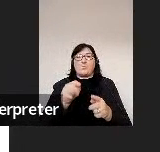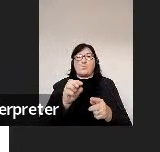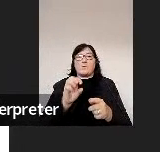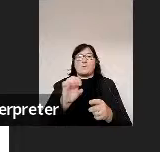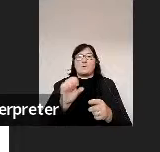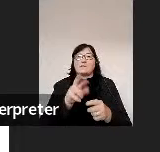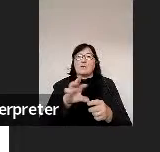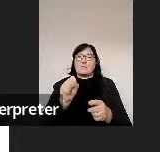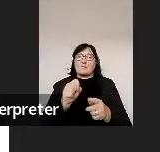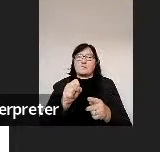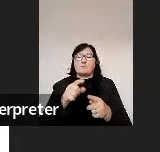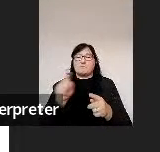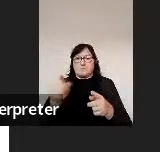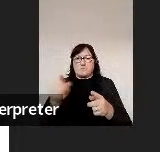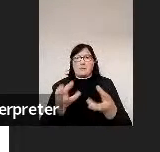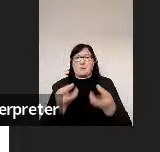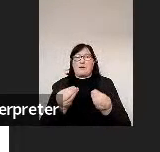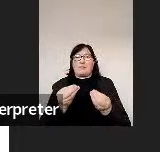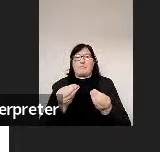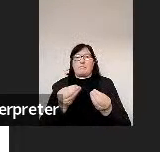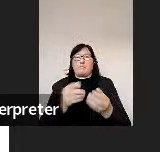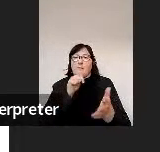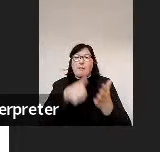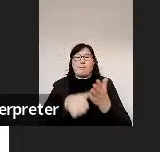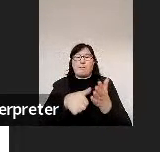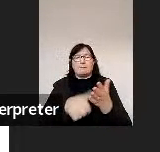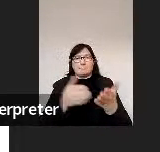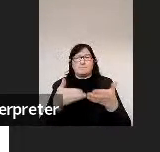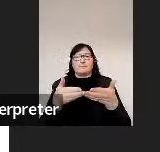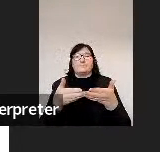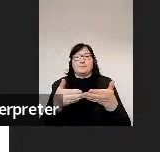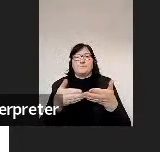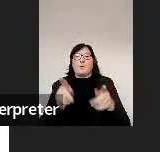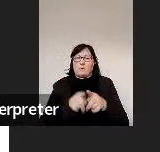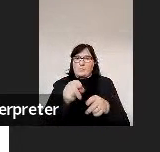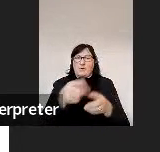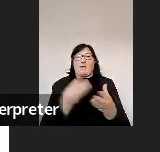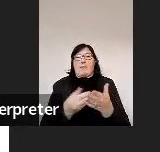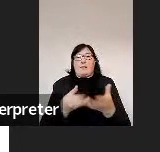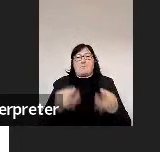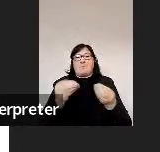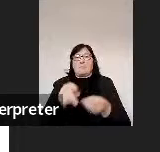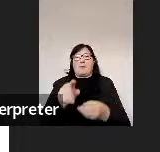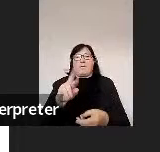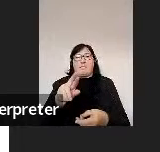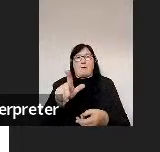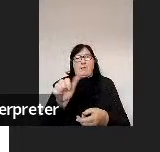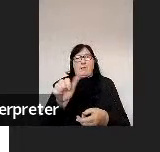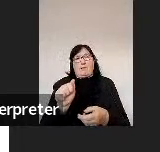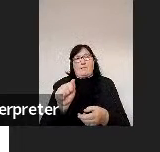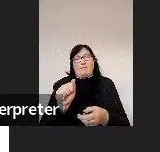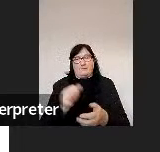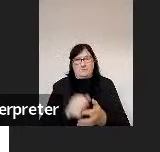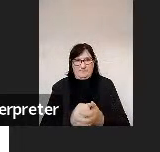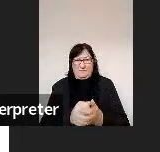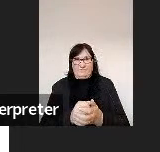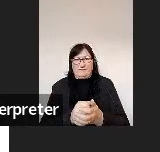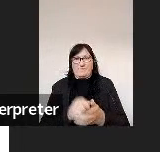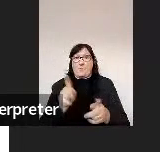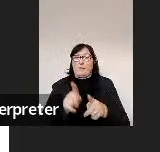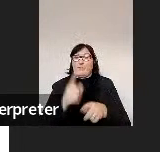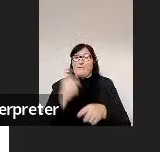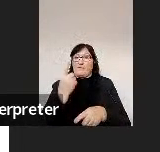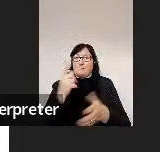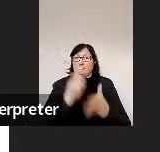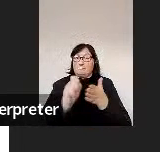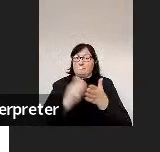also available on the RLA inbox. Once your first application is approved, a